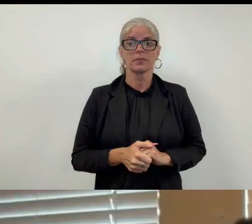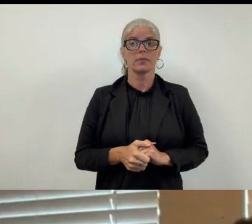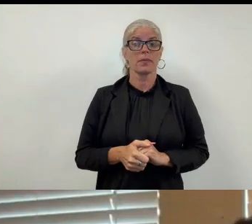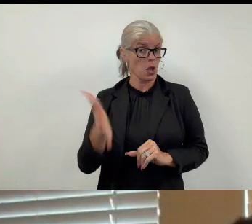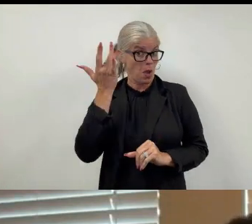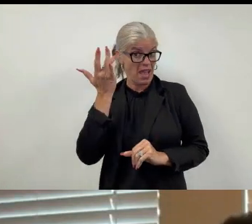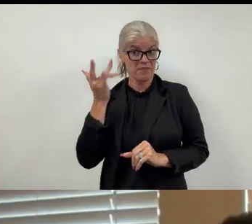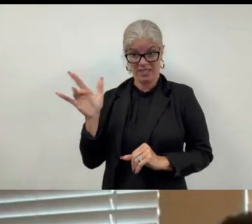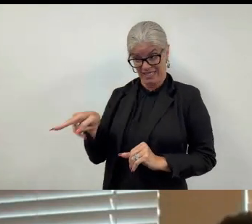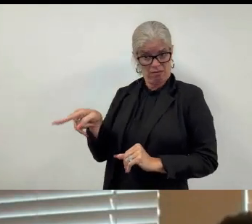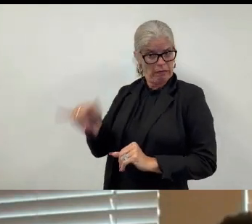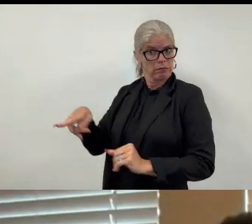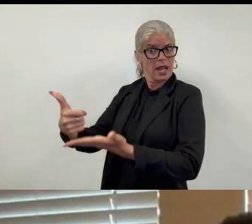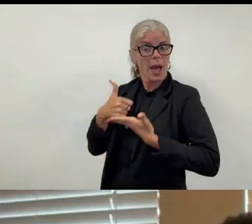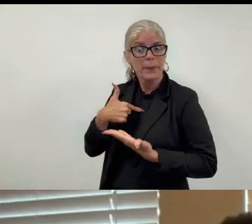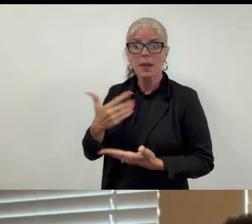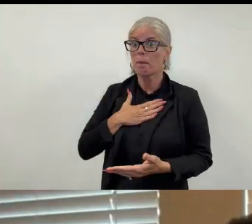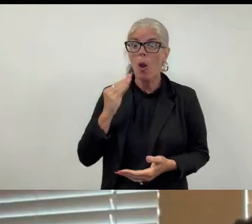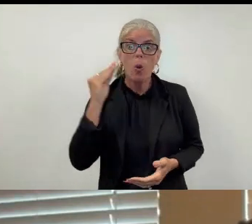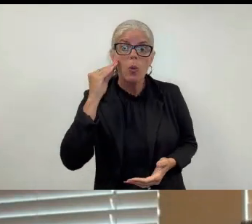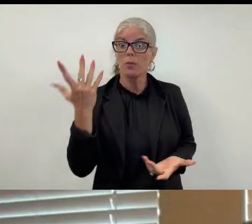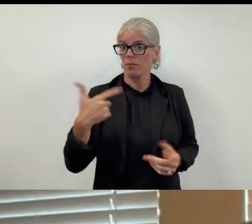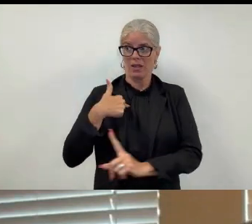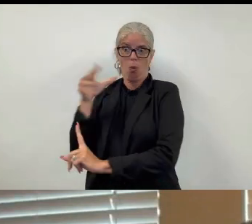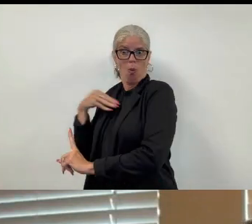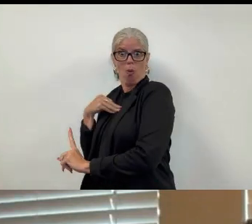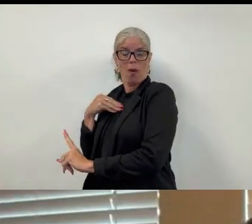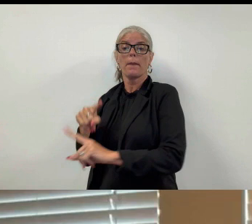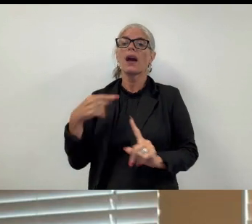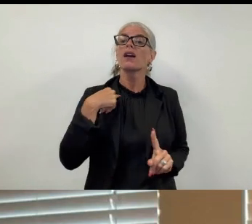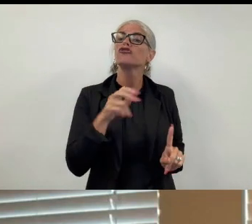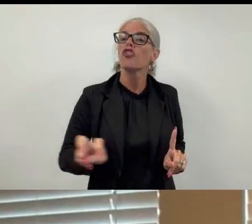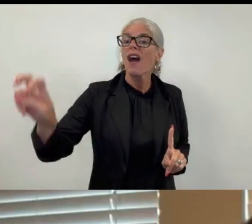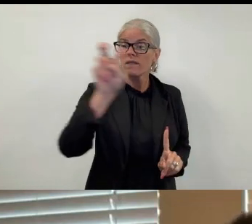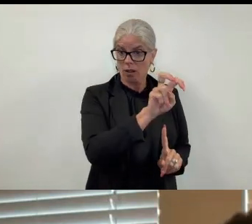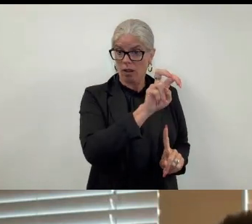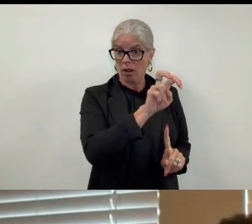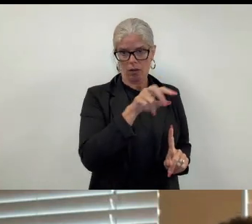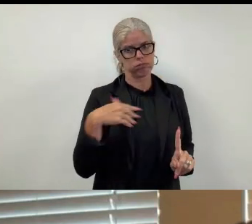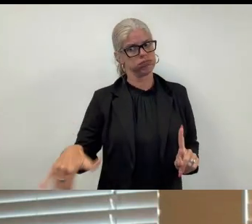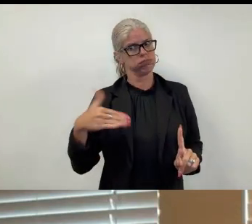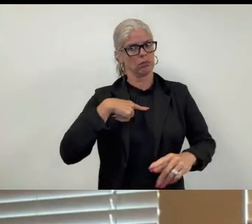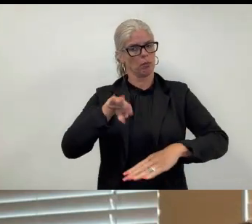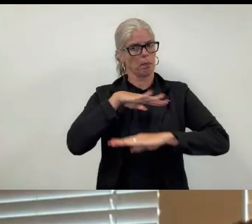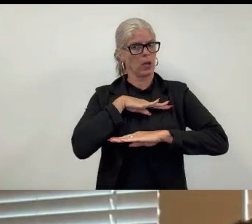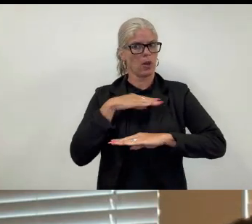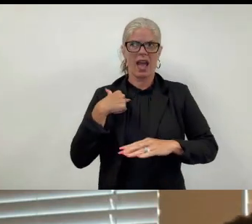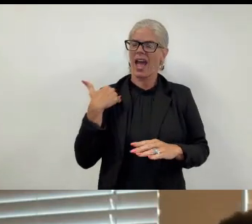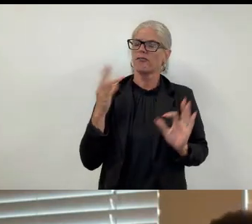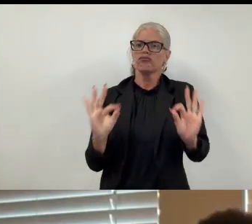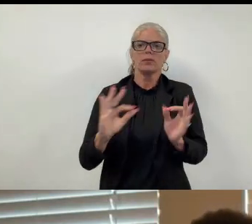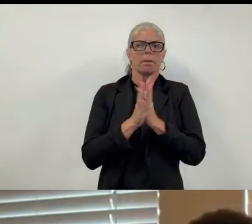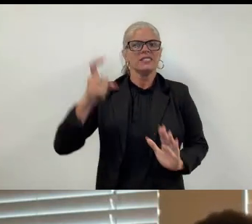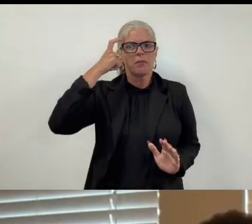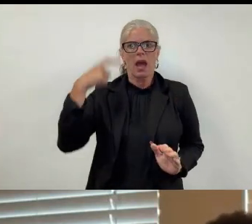of the biggest tips that I could give, because not only is it useful for me locally as someone who does not own a car, but also when I'm traveling